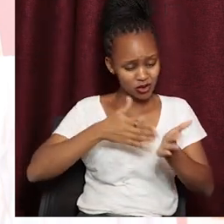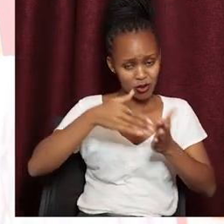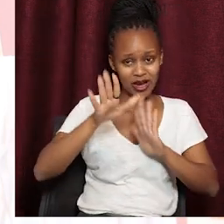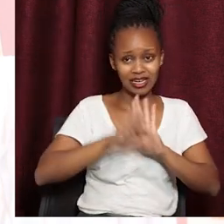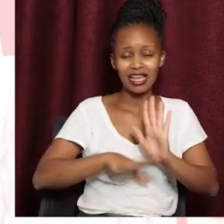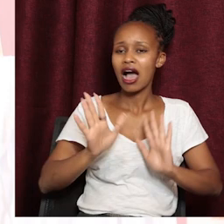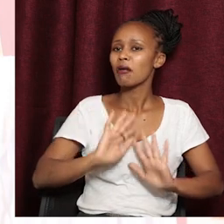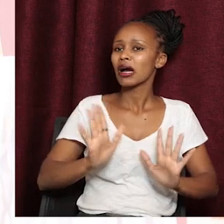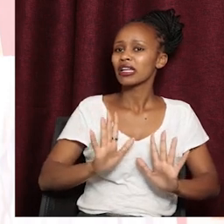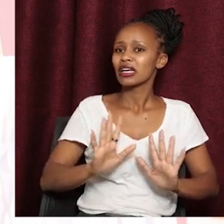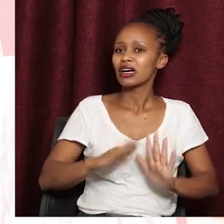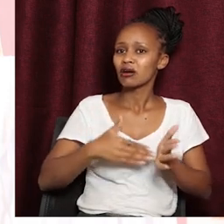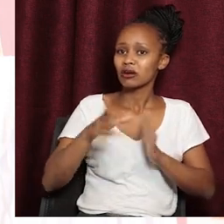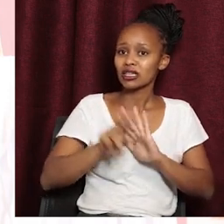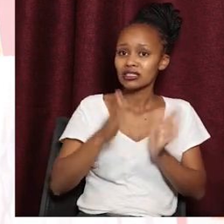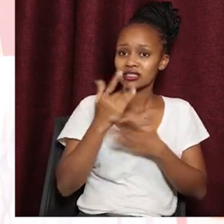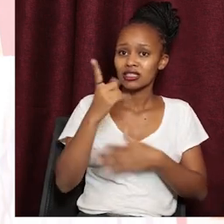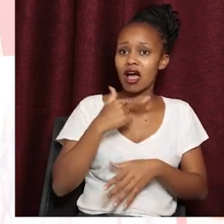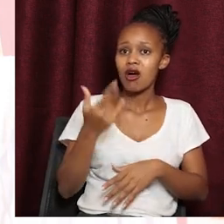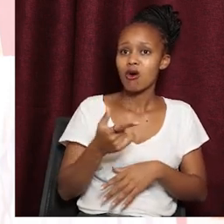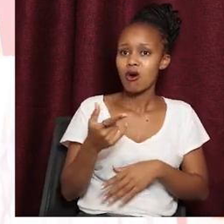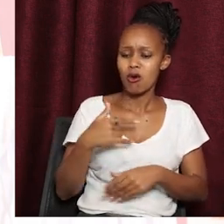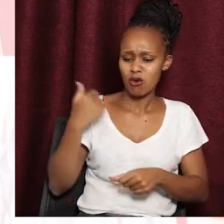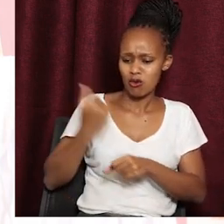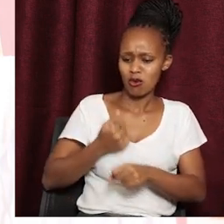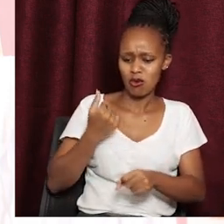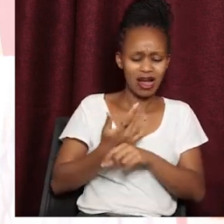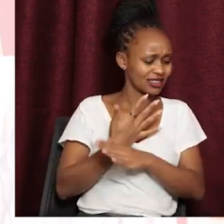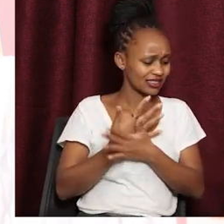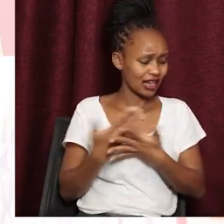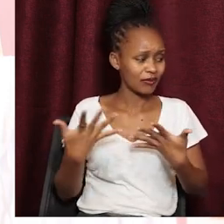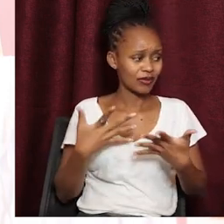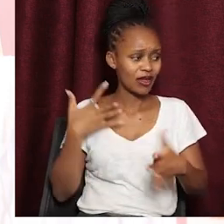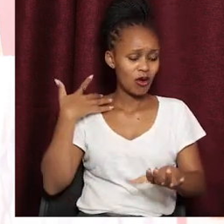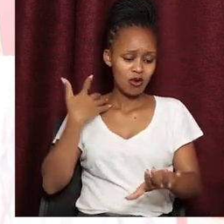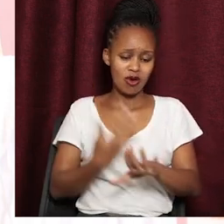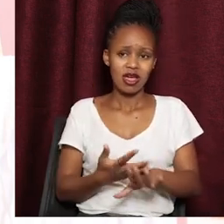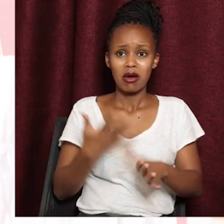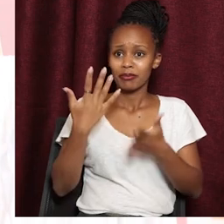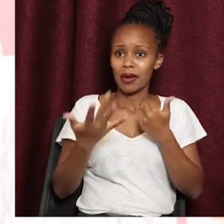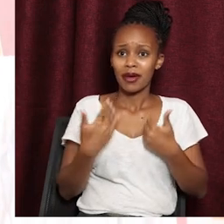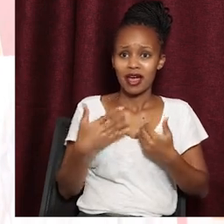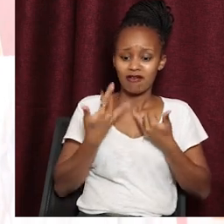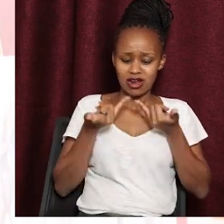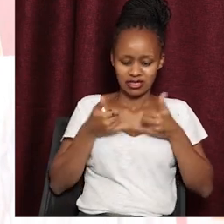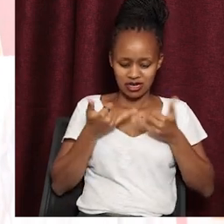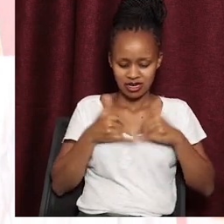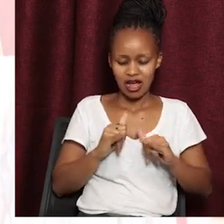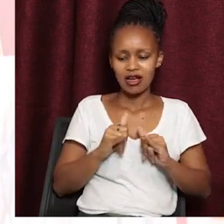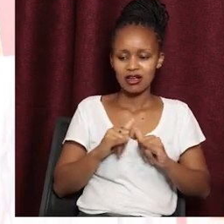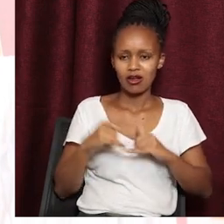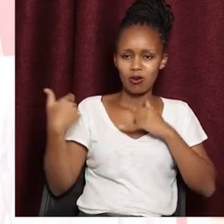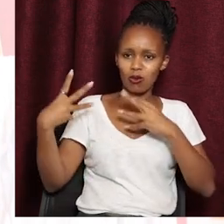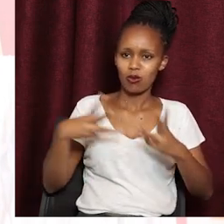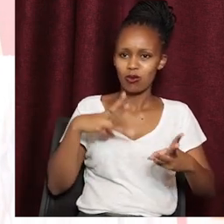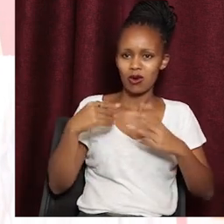weakness. And I want to speak to somebody who is struggling with something. Maybe you have been trying to fight